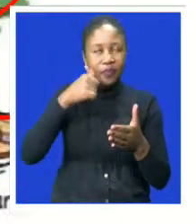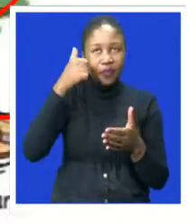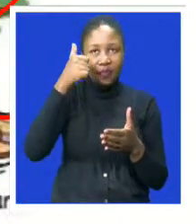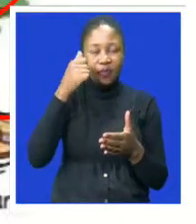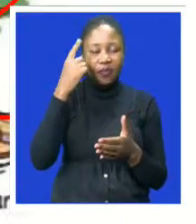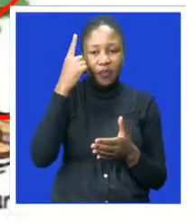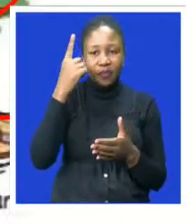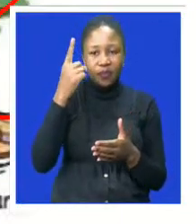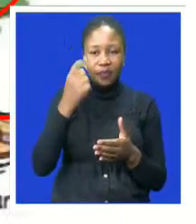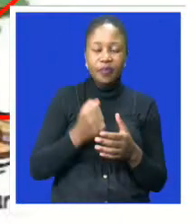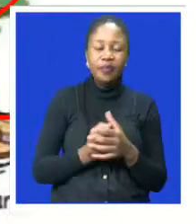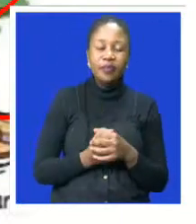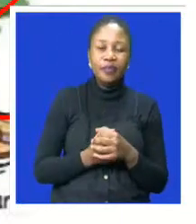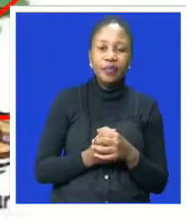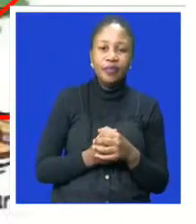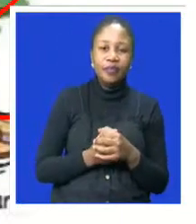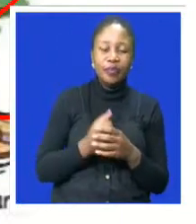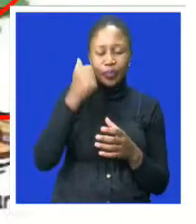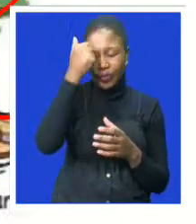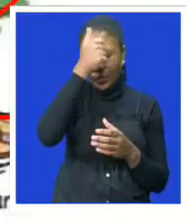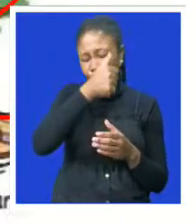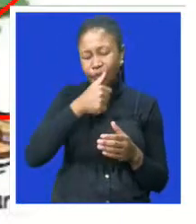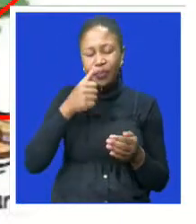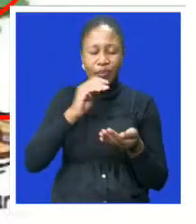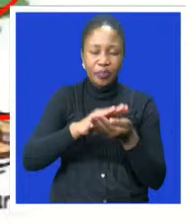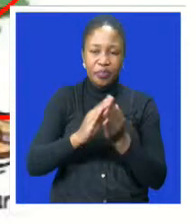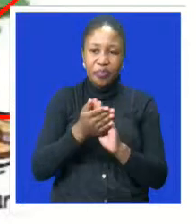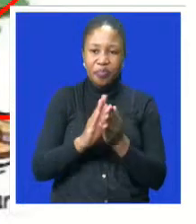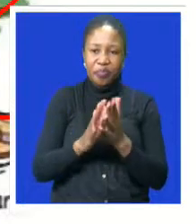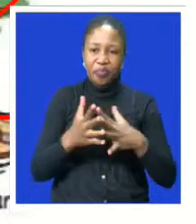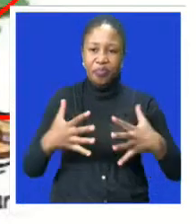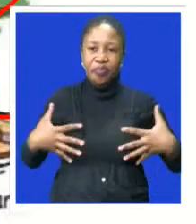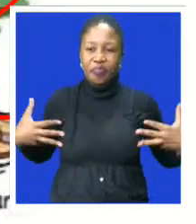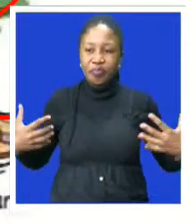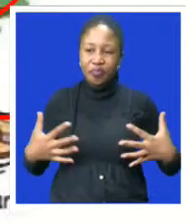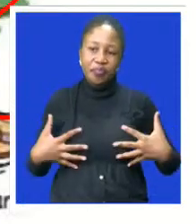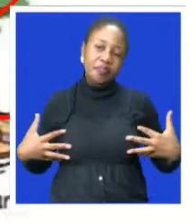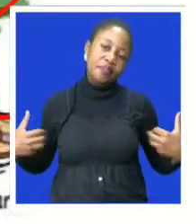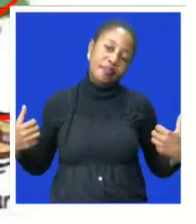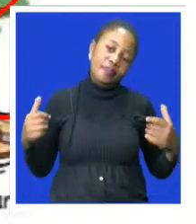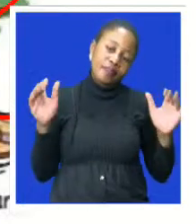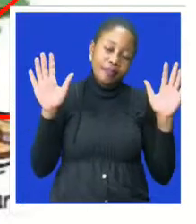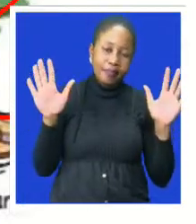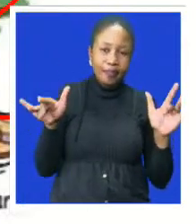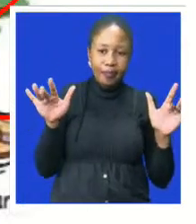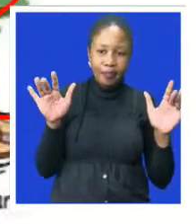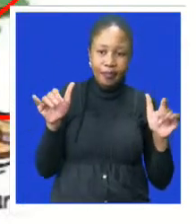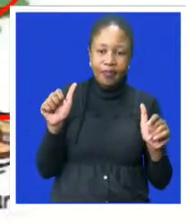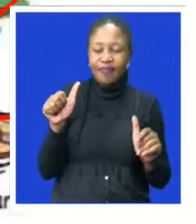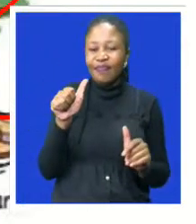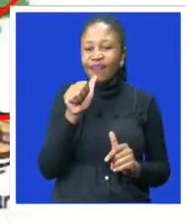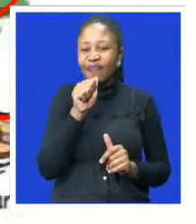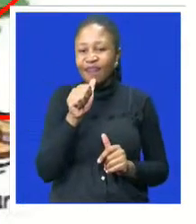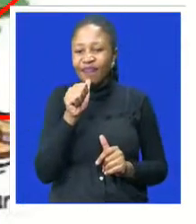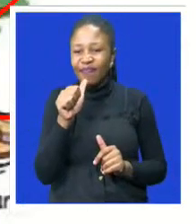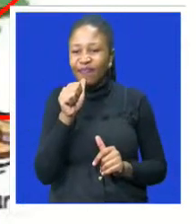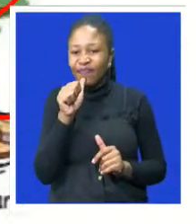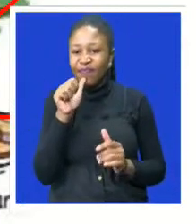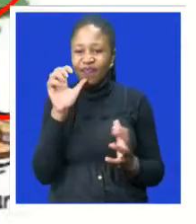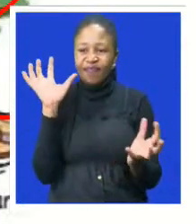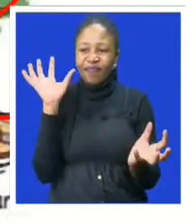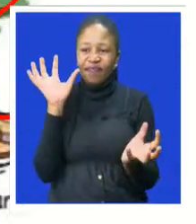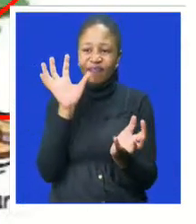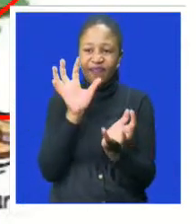created a zebra, the mushrooms there, the plants, the dragonfly, the fish, crocodile, the